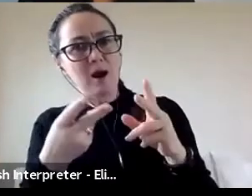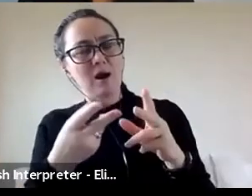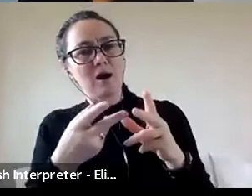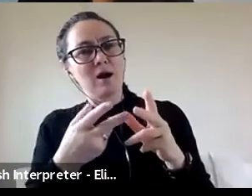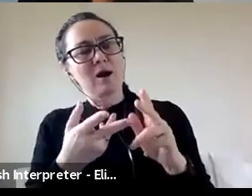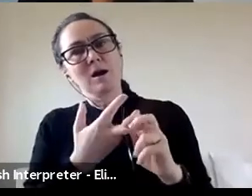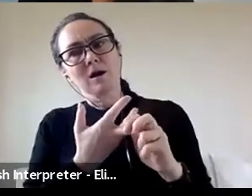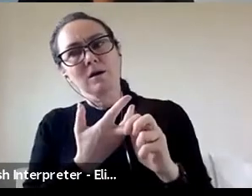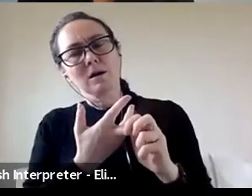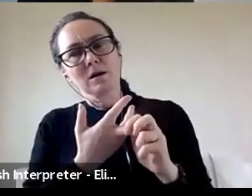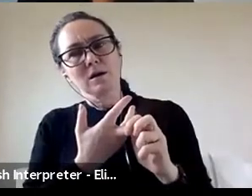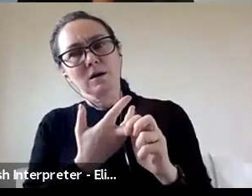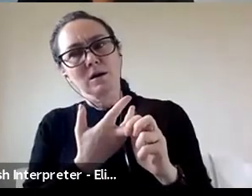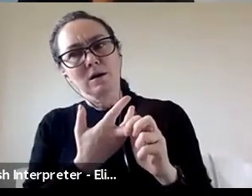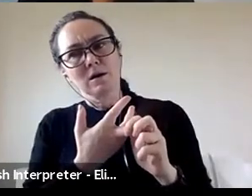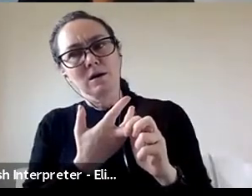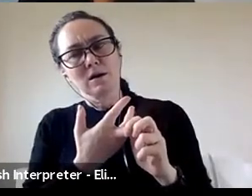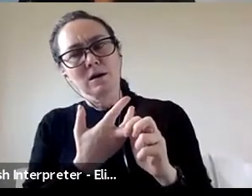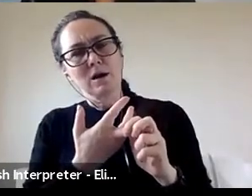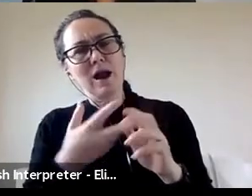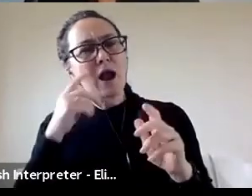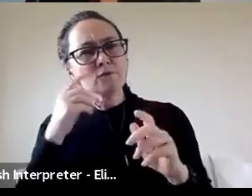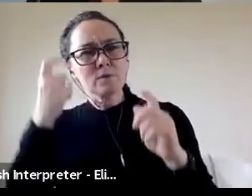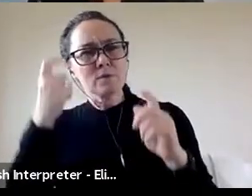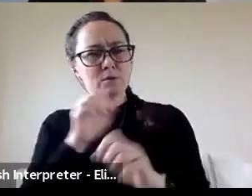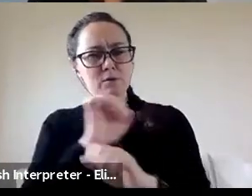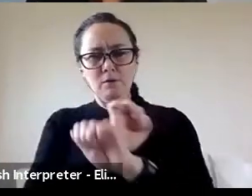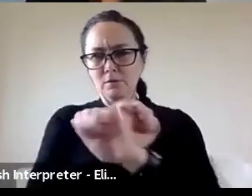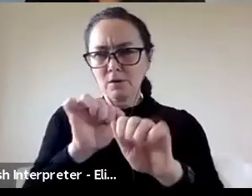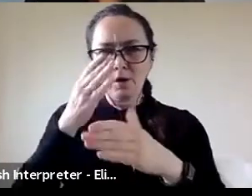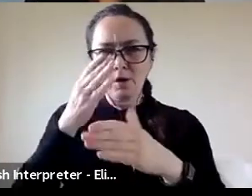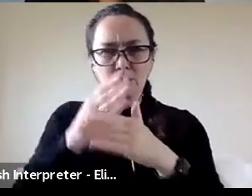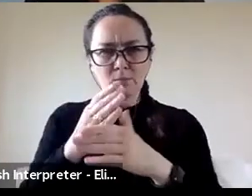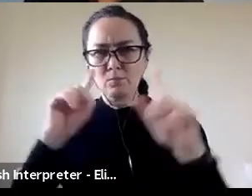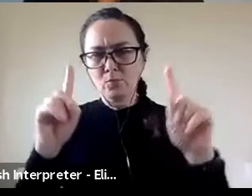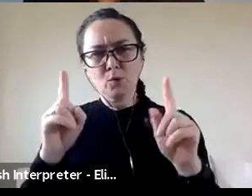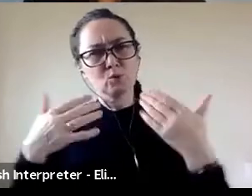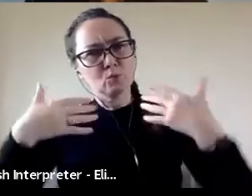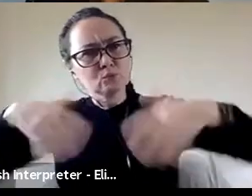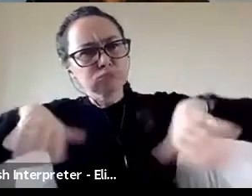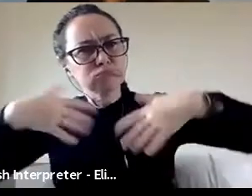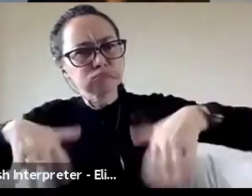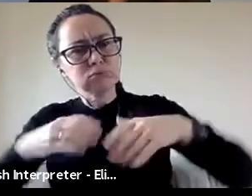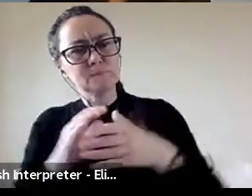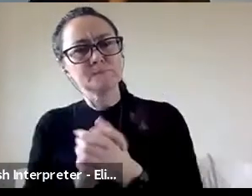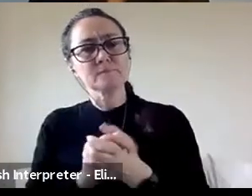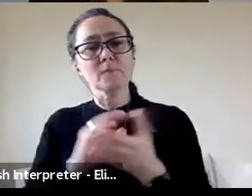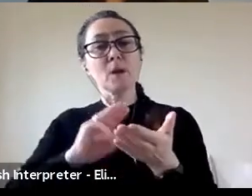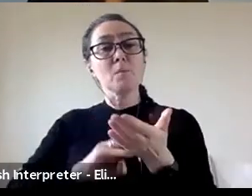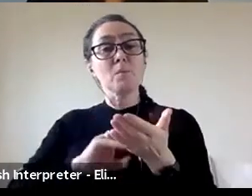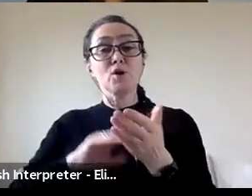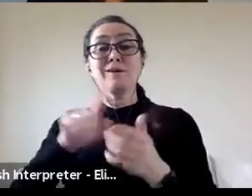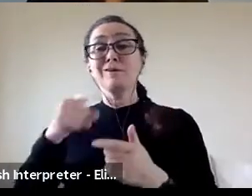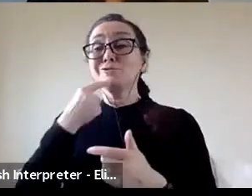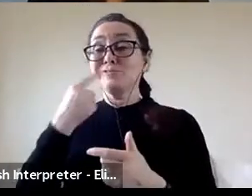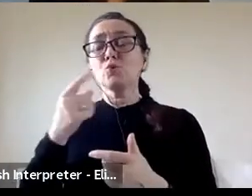at what do they do. And again, I mean, I think Monica point at the start was, we are good at making policy. We